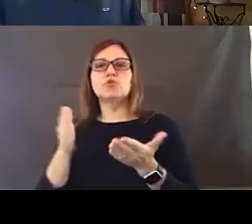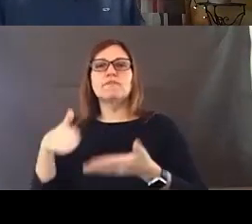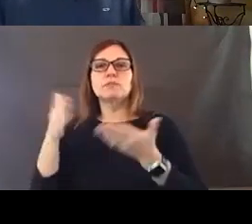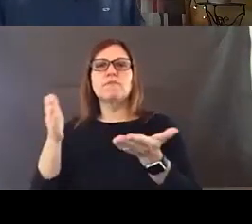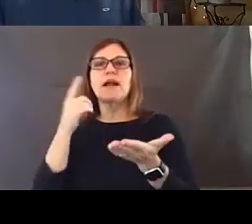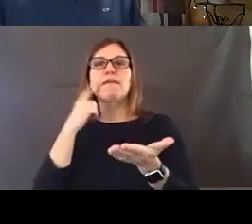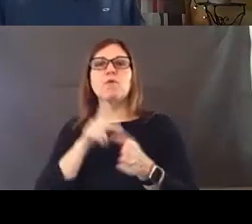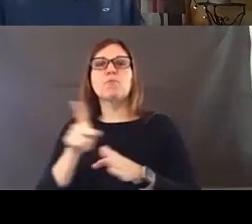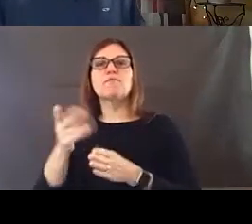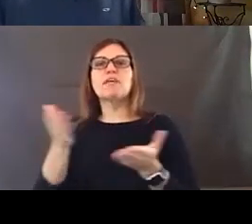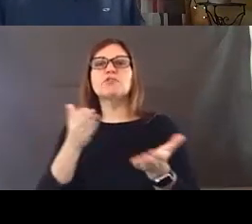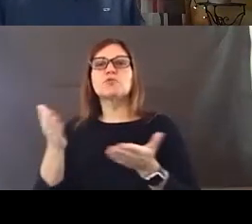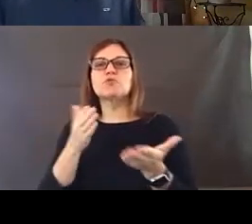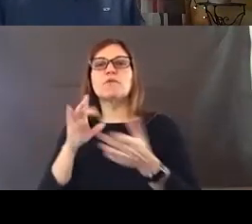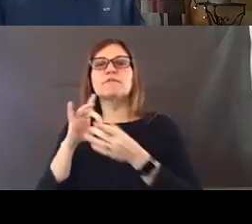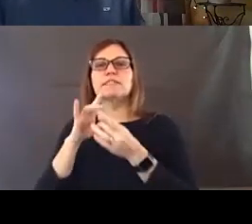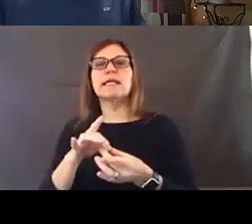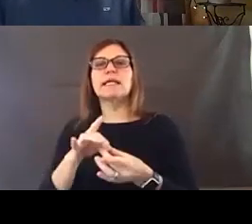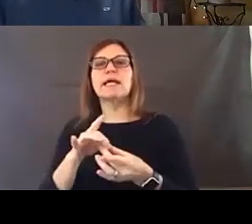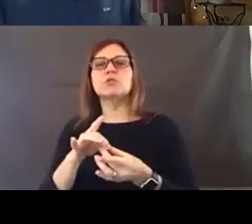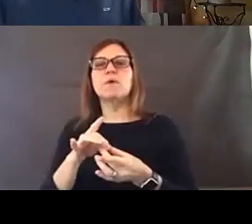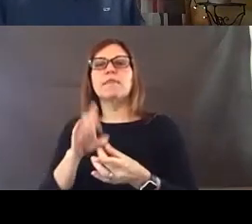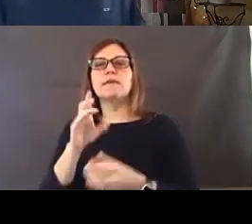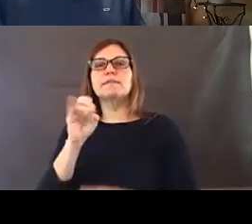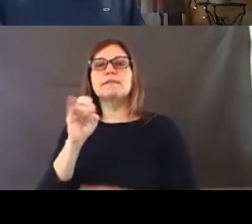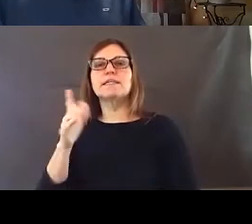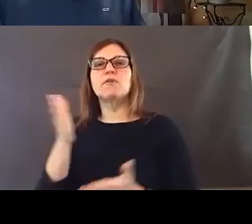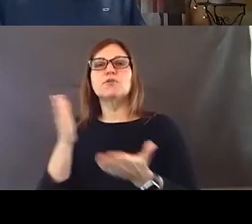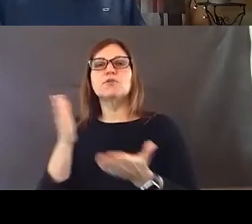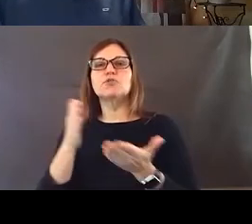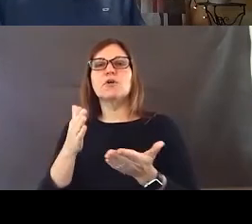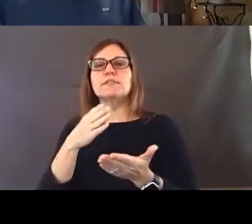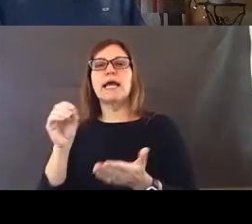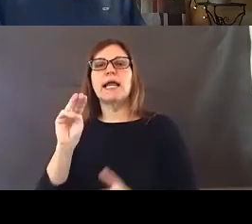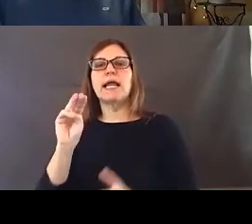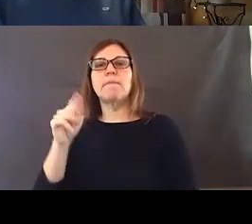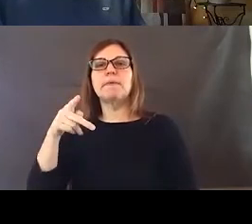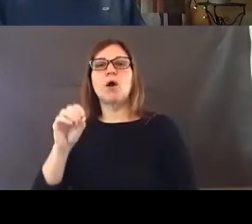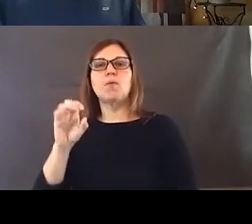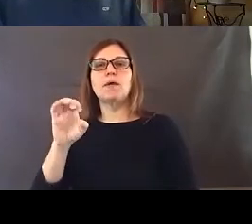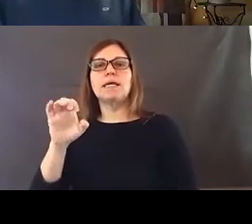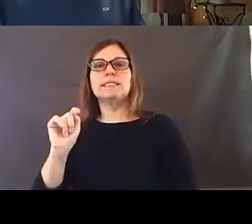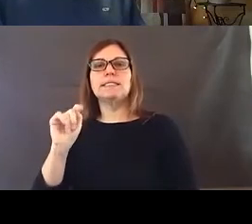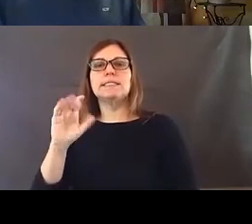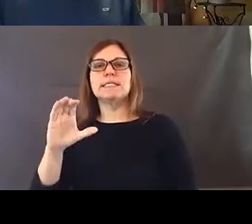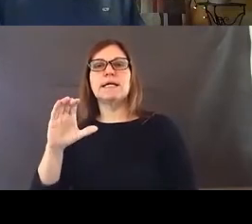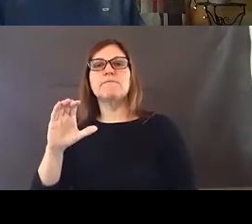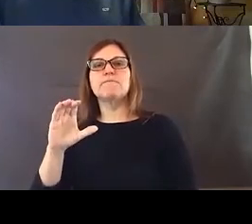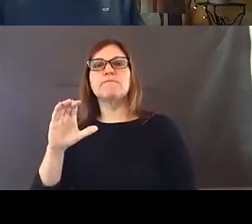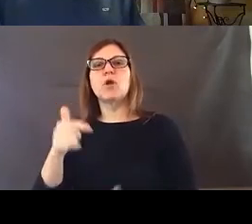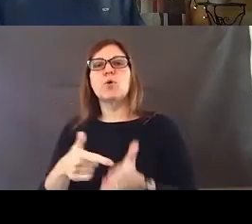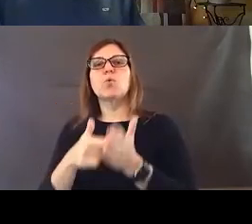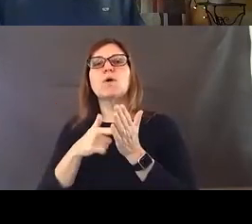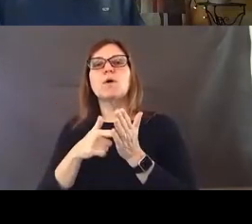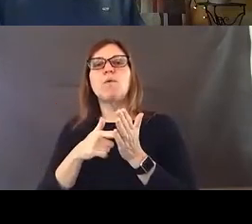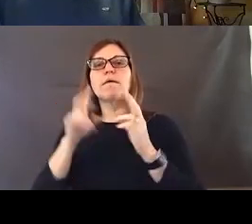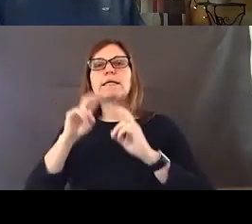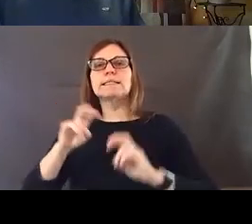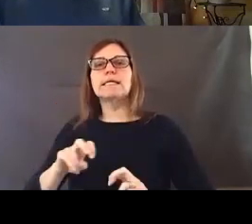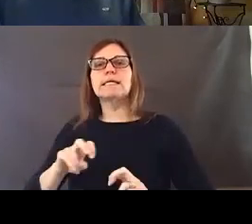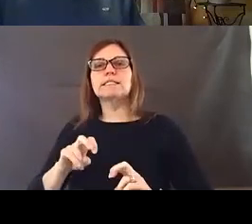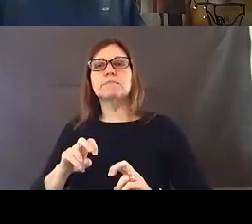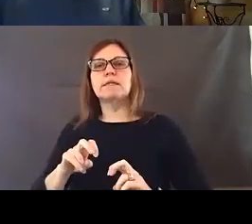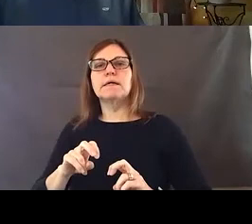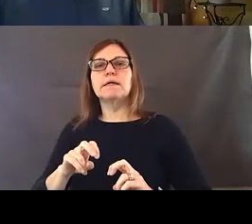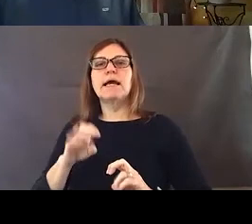professional services in connection with civil service and MPOETC required assessment and